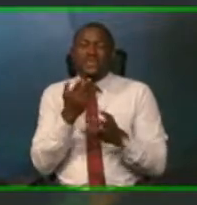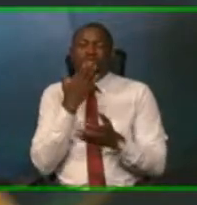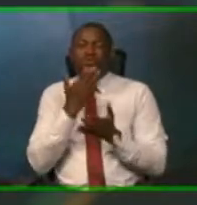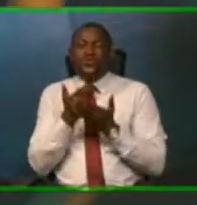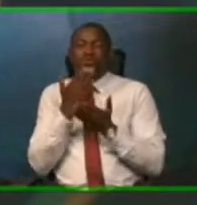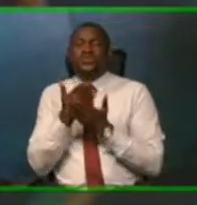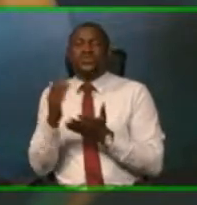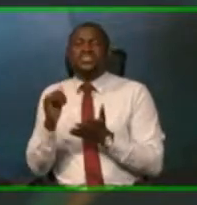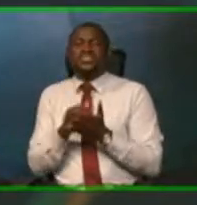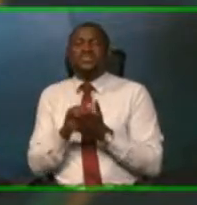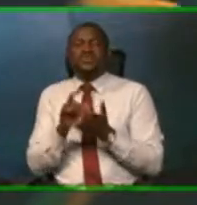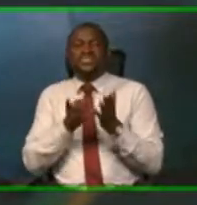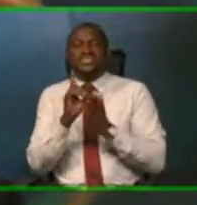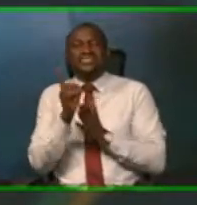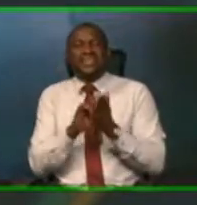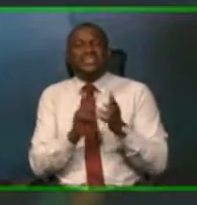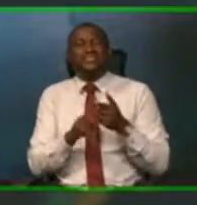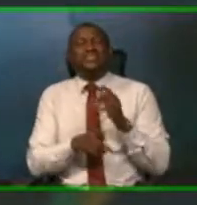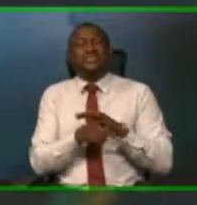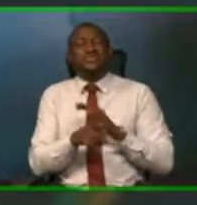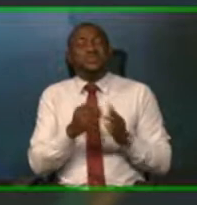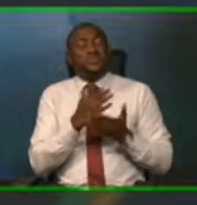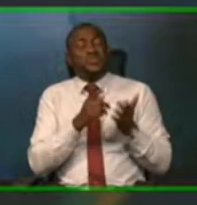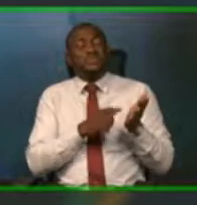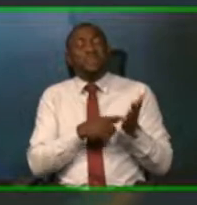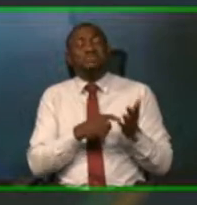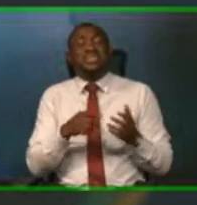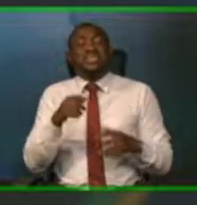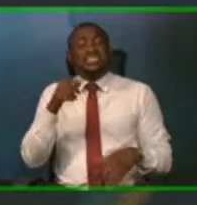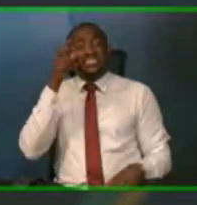can use even compassion to destroy you.